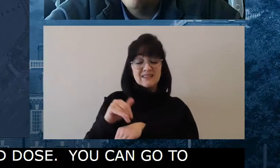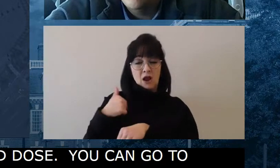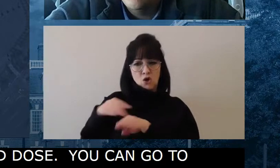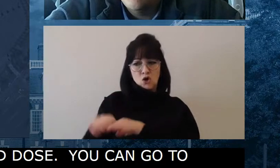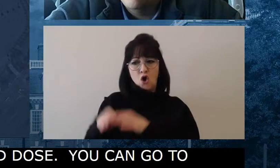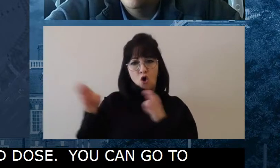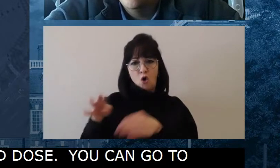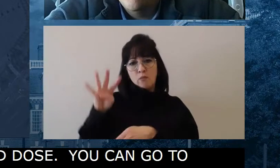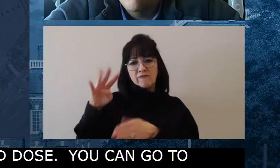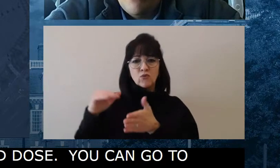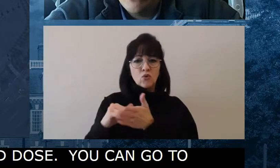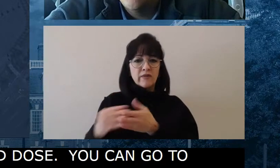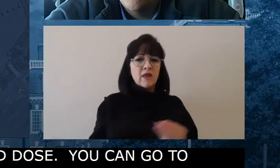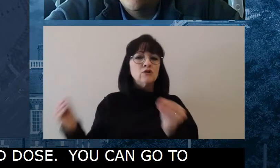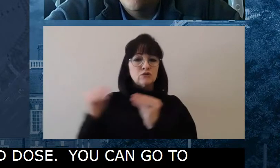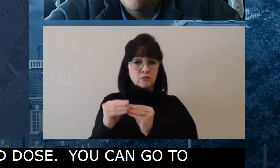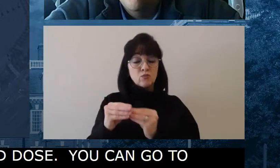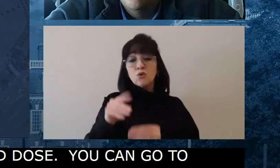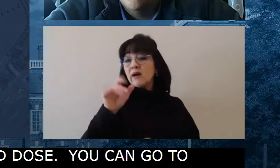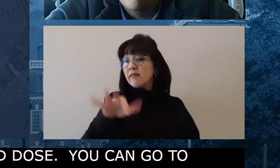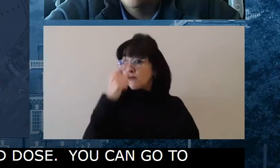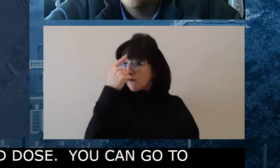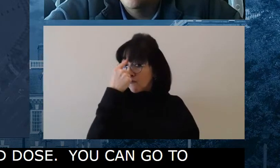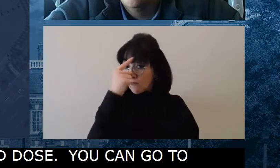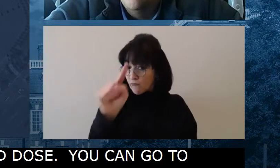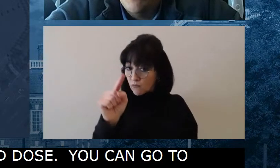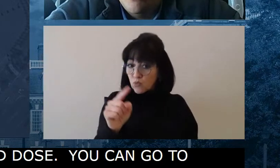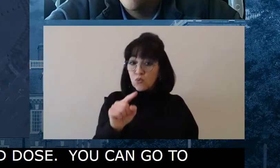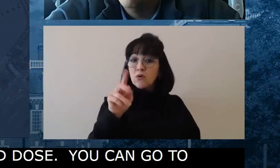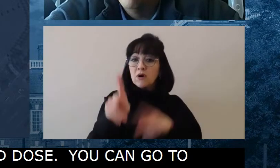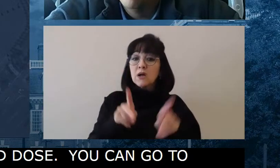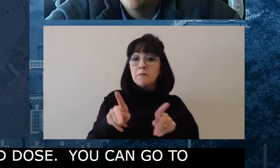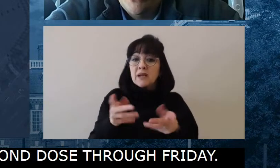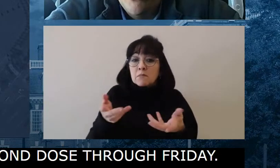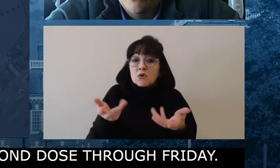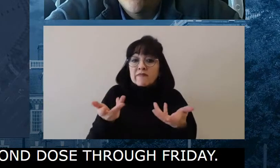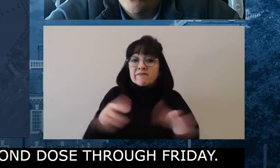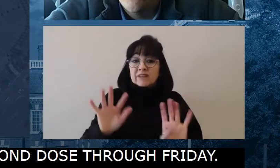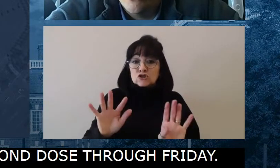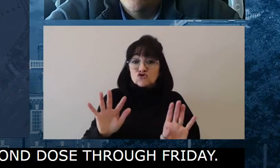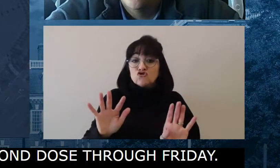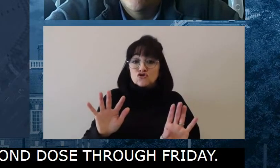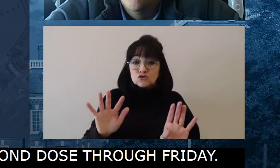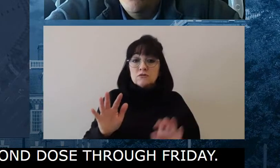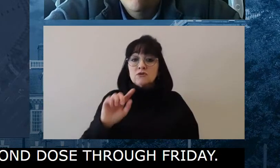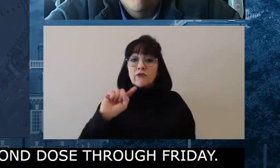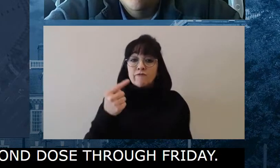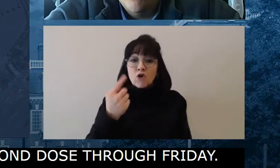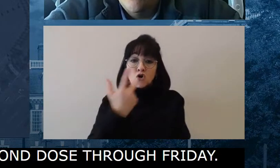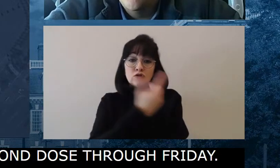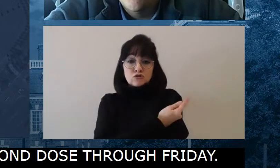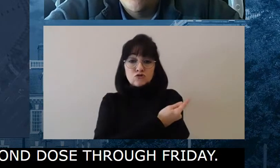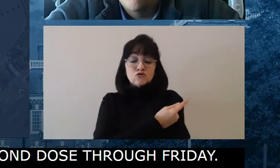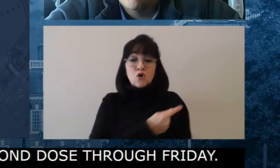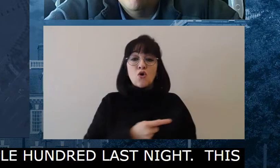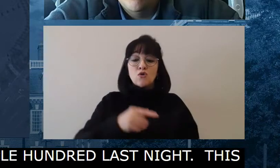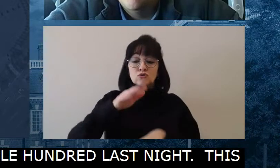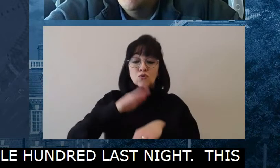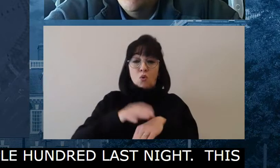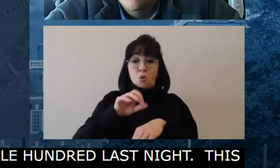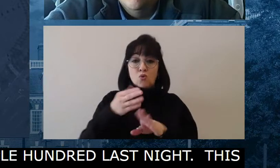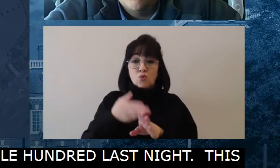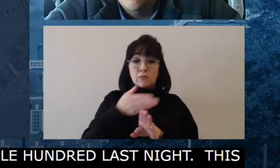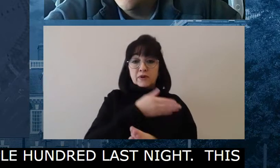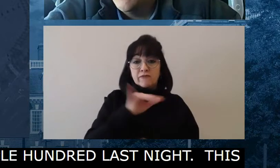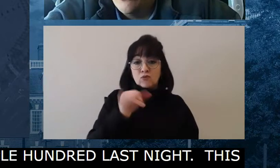for anybody that was vaccinated with their first dose on or before January 22nd. So what we're trying to do right now is